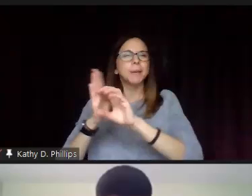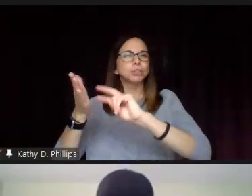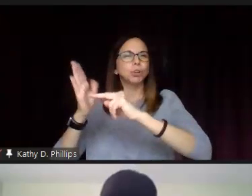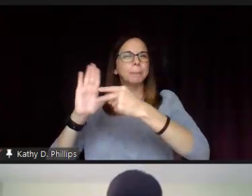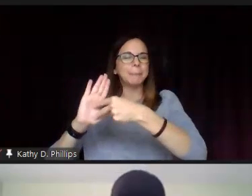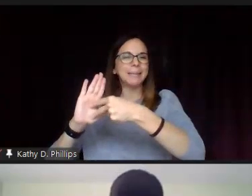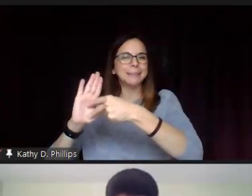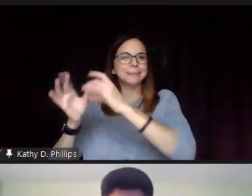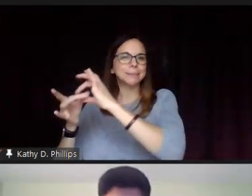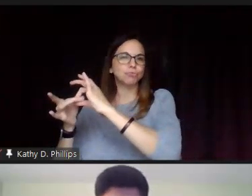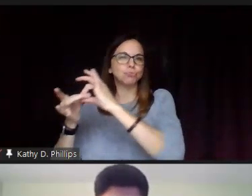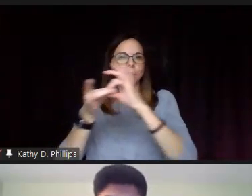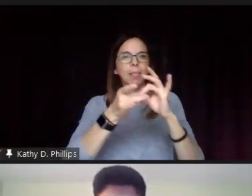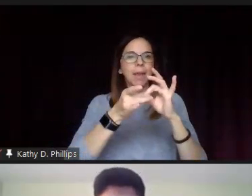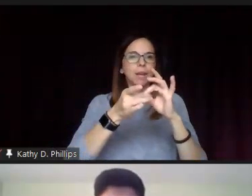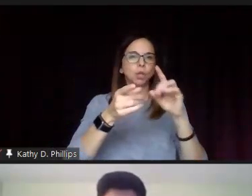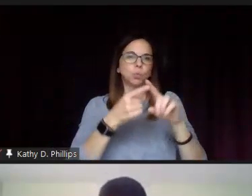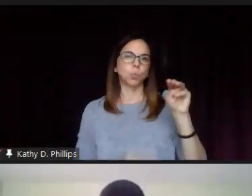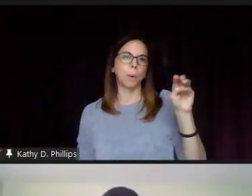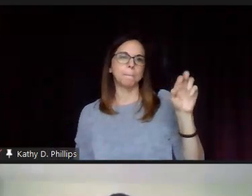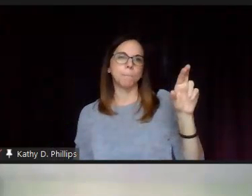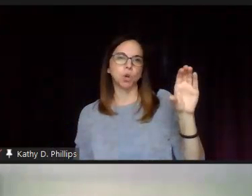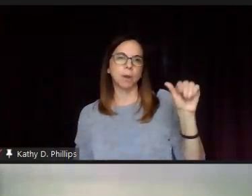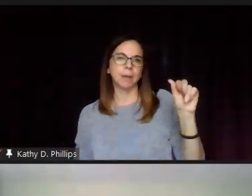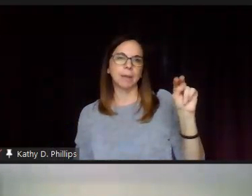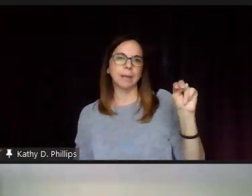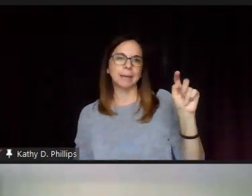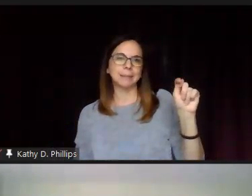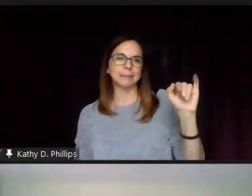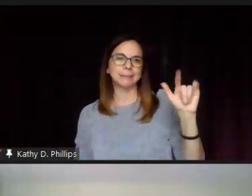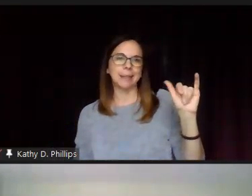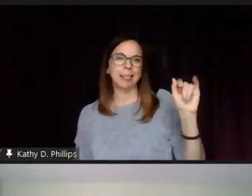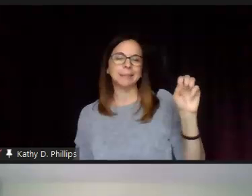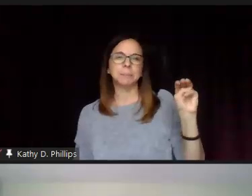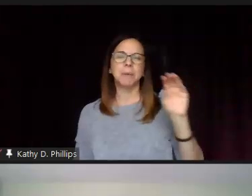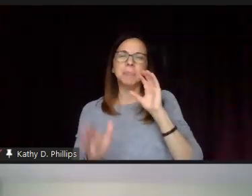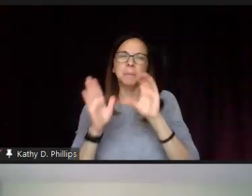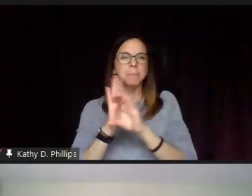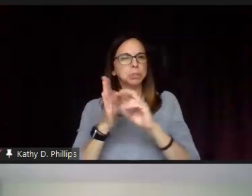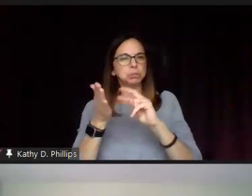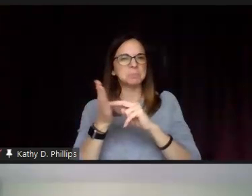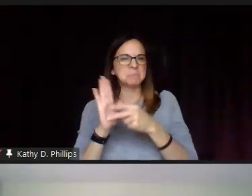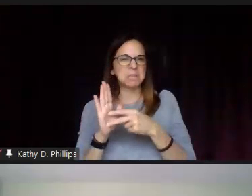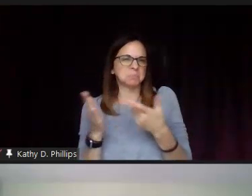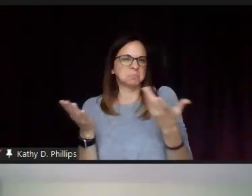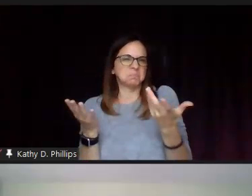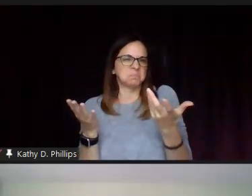an important component of mercantilism. What is the picture trying to show?